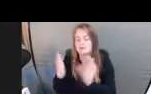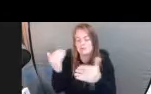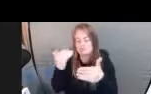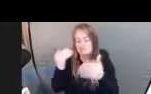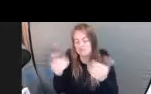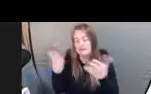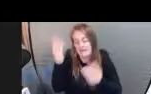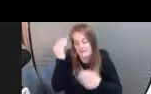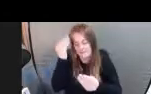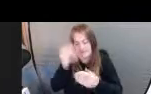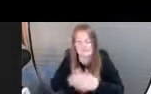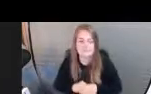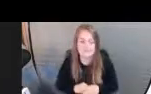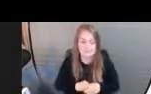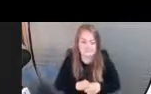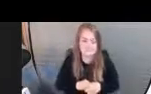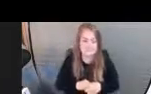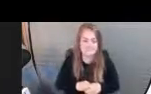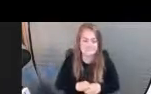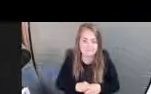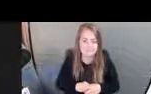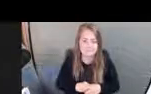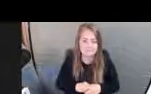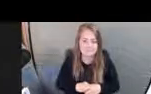broader audience, right?